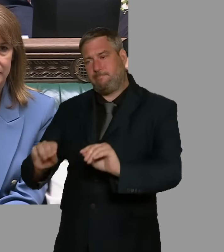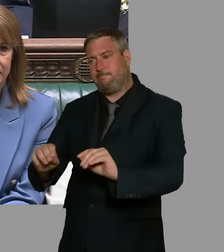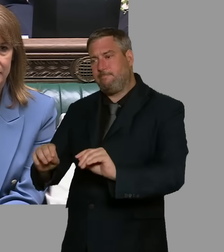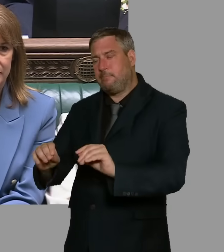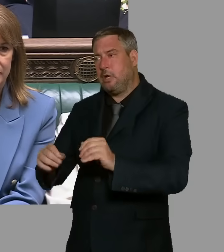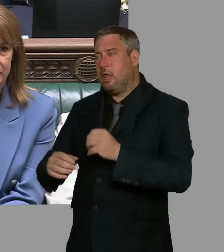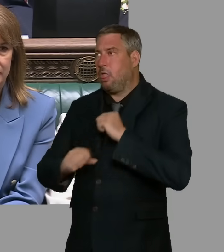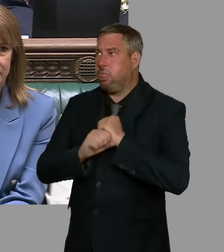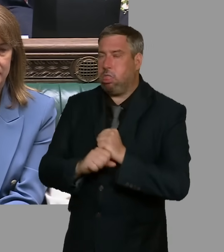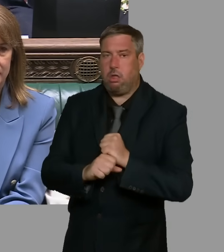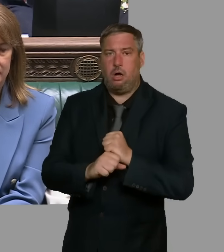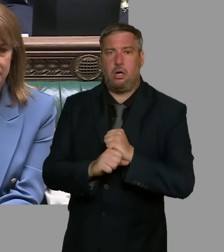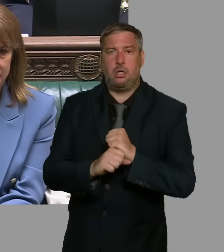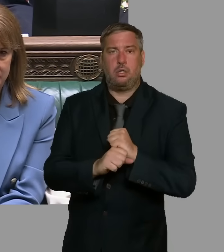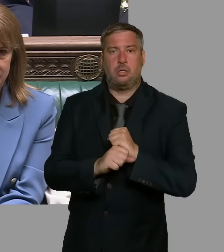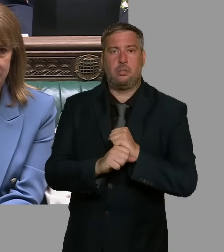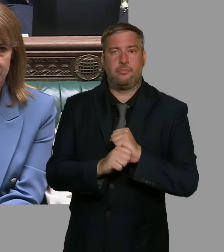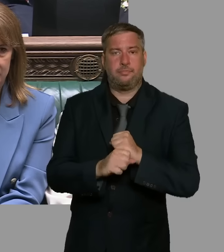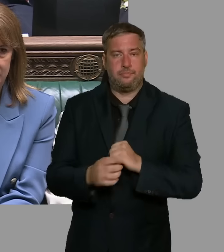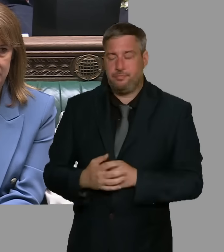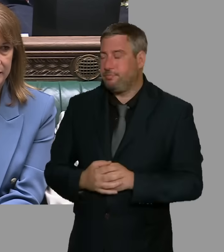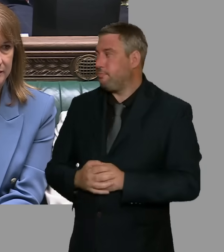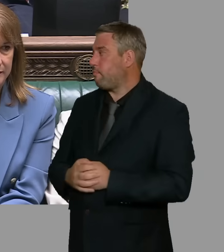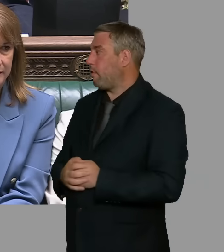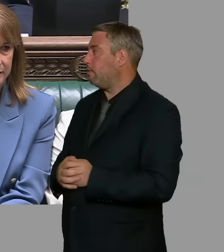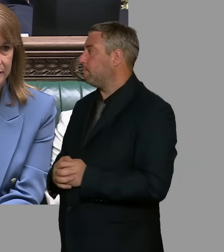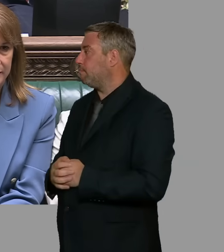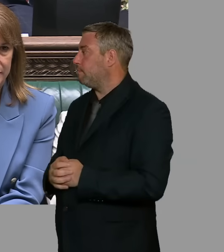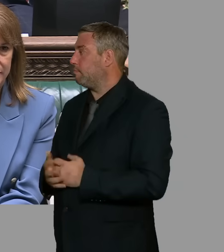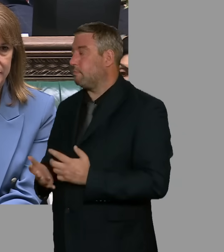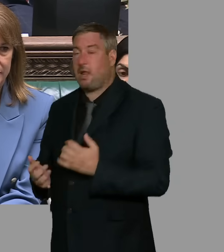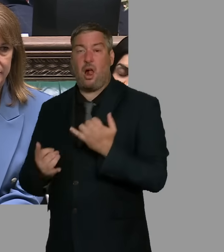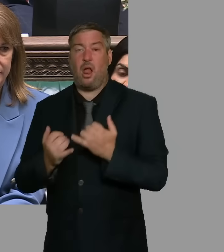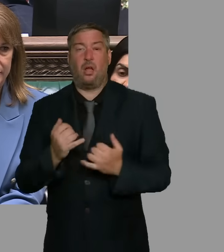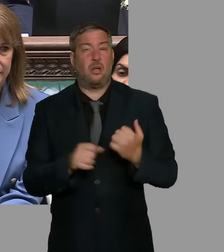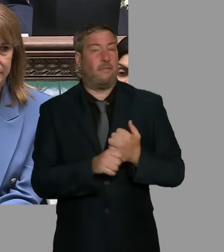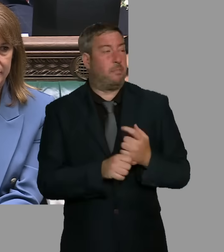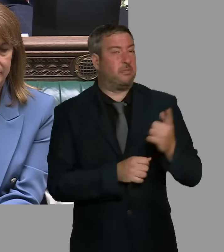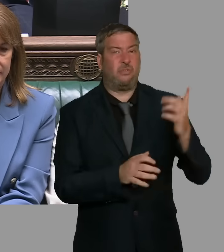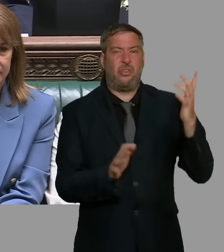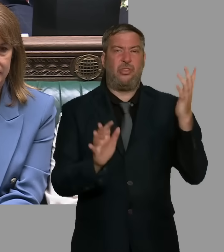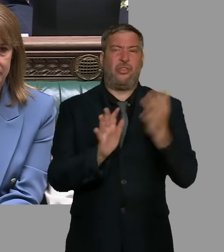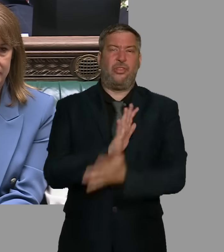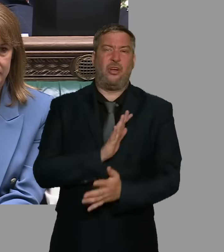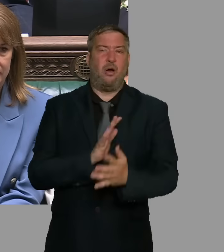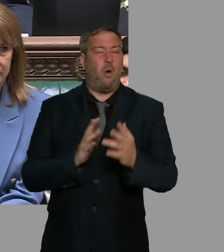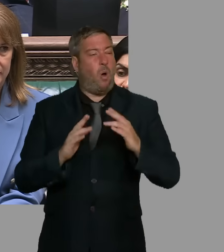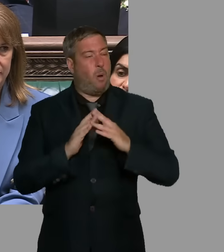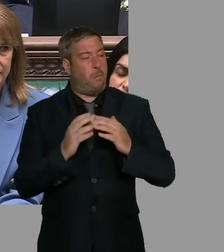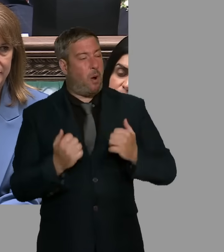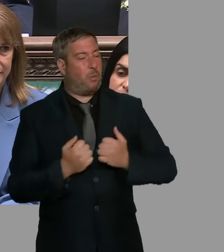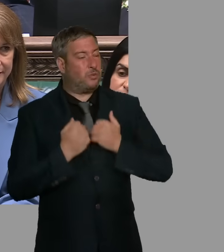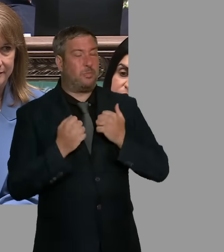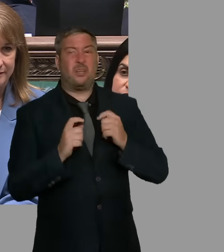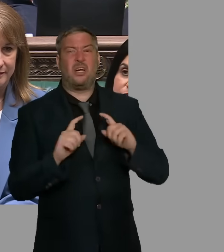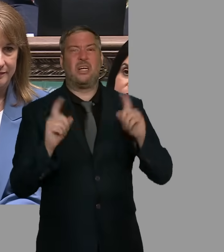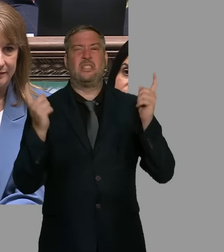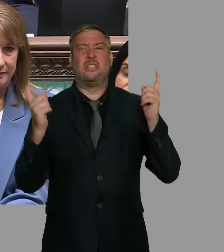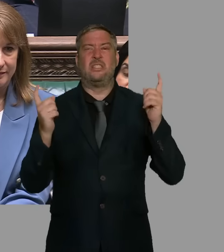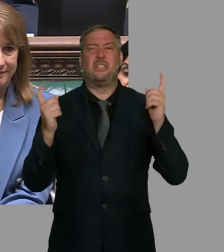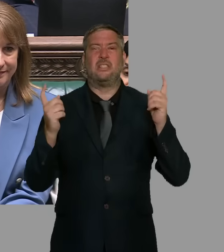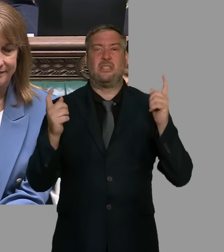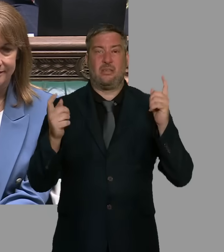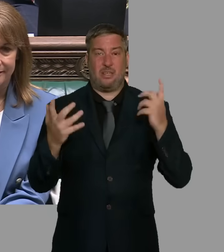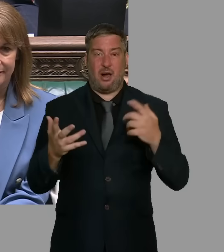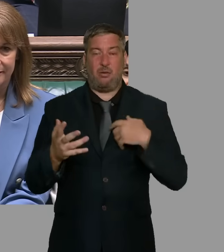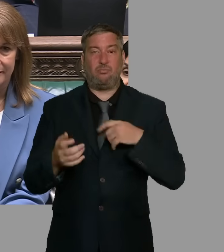so leaseholders receive stronger rights, powers and protections. We will bring to the end the feudal leasehold system, reinvigorate common